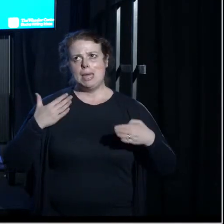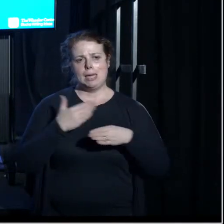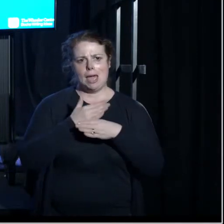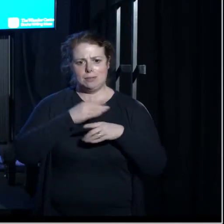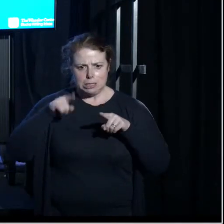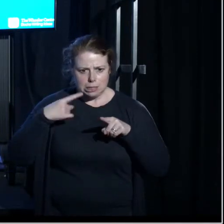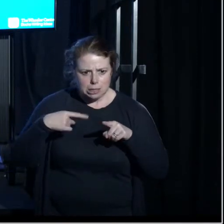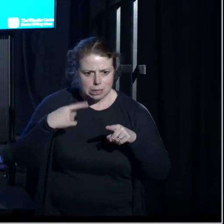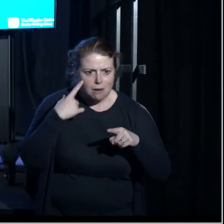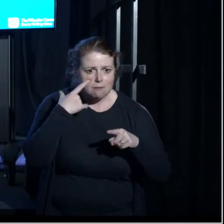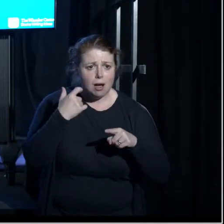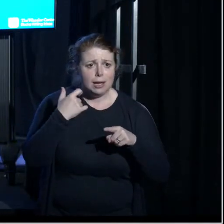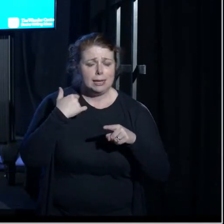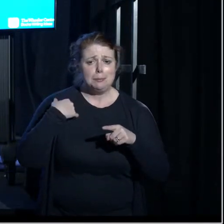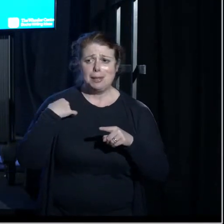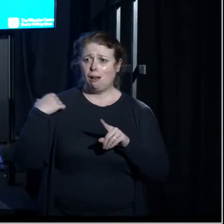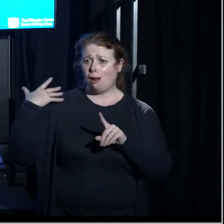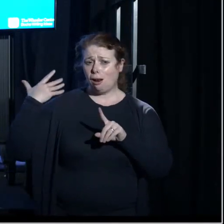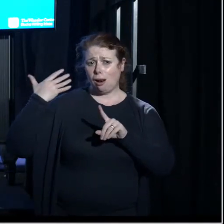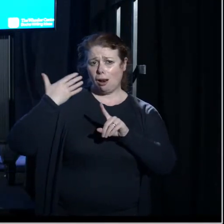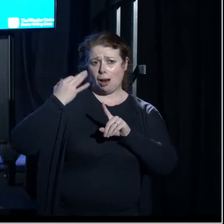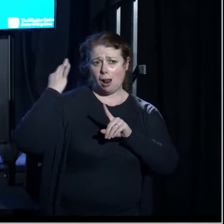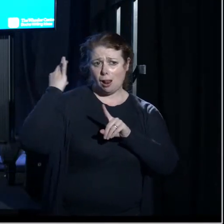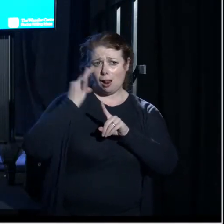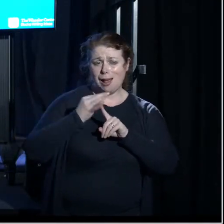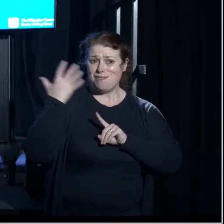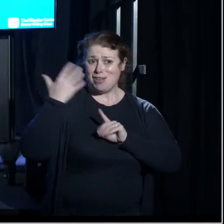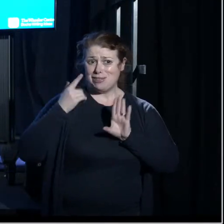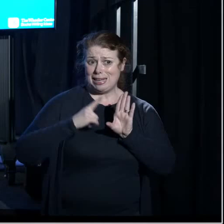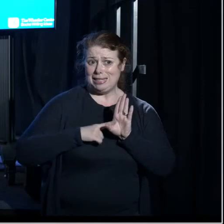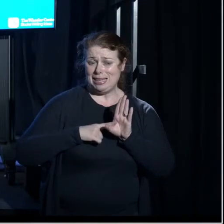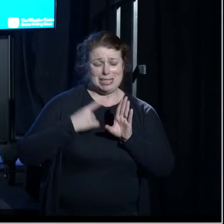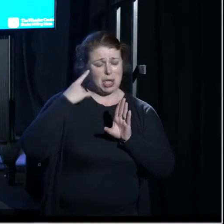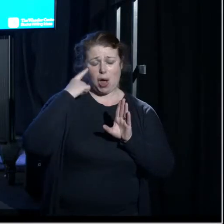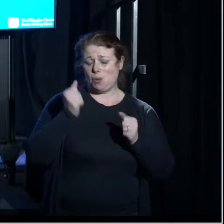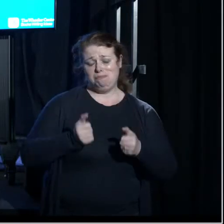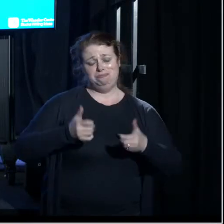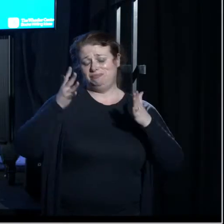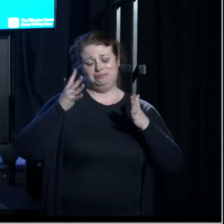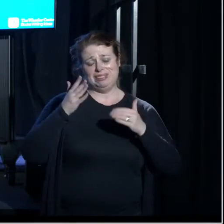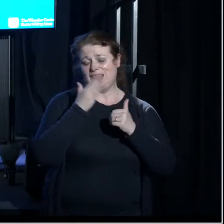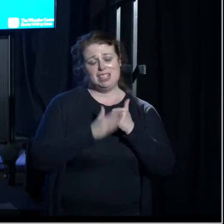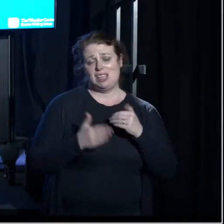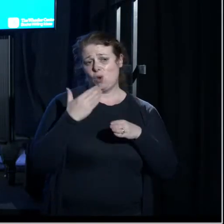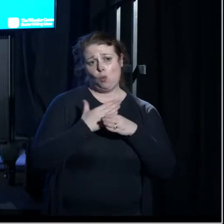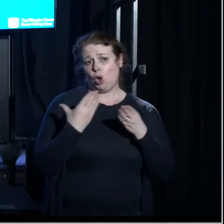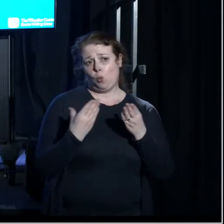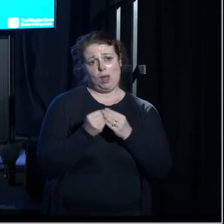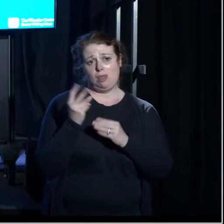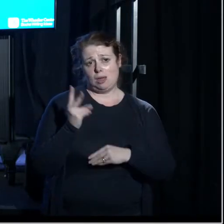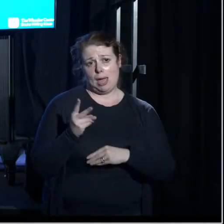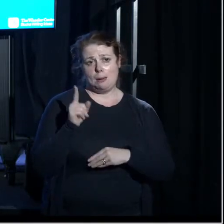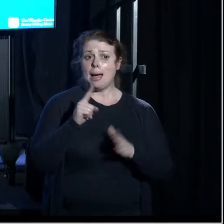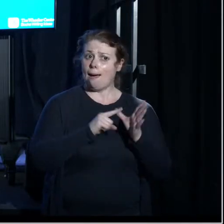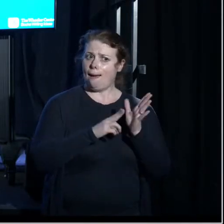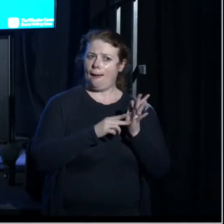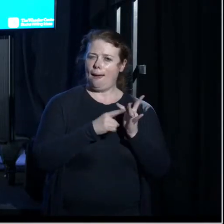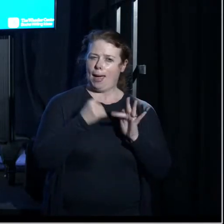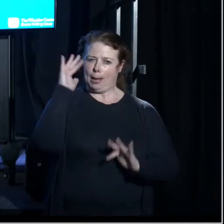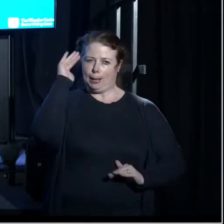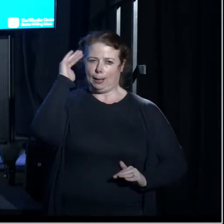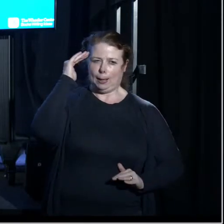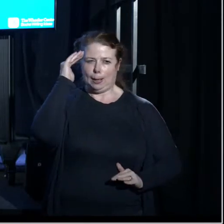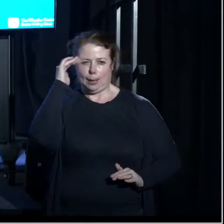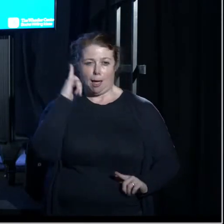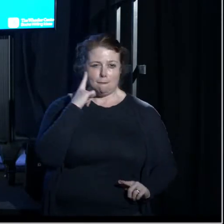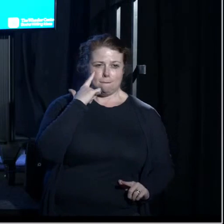hadn't seen Simon for 15 years and I'd given up on the opportunity to work with him again, but Annie persisted. She